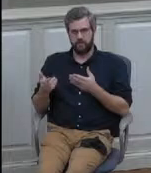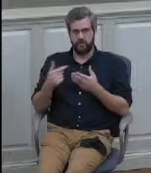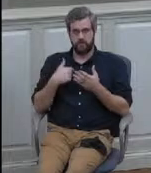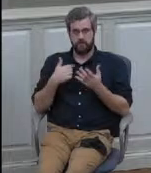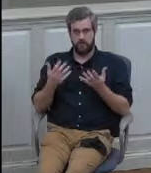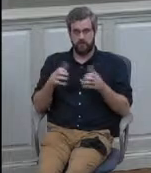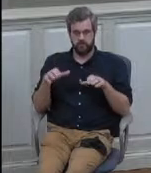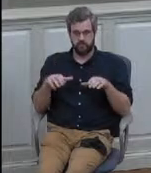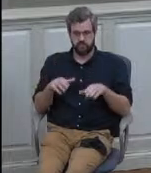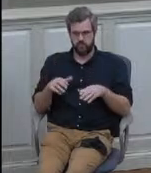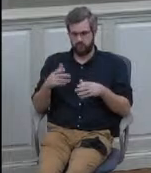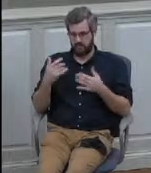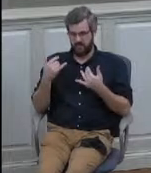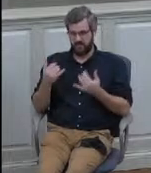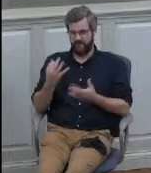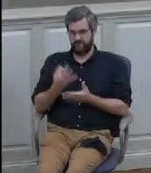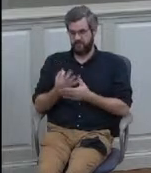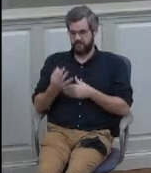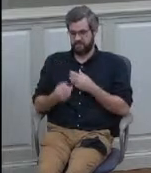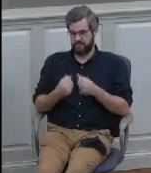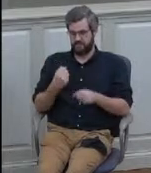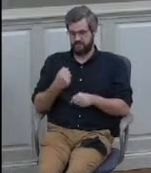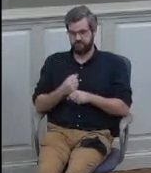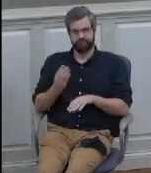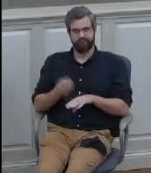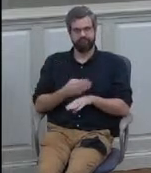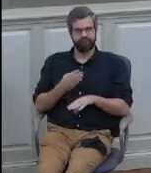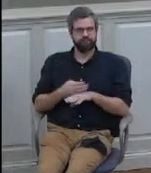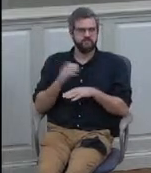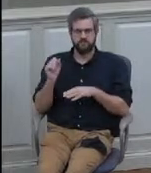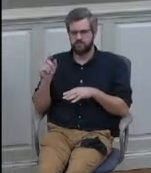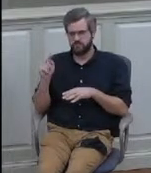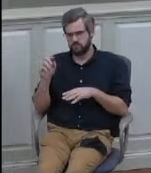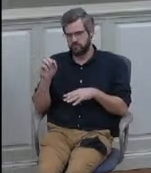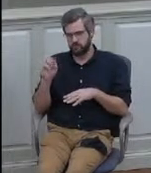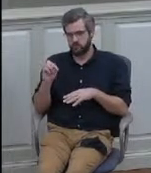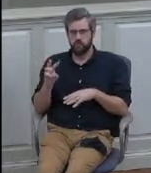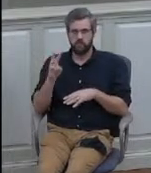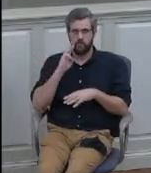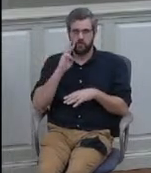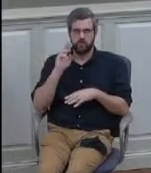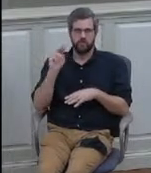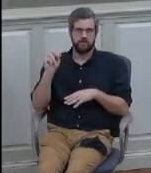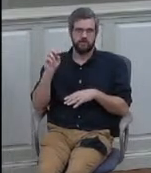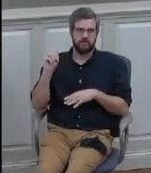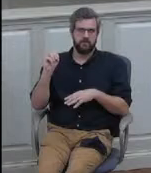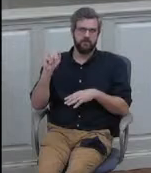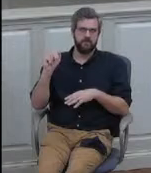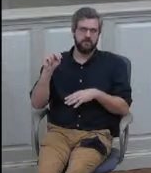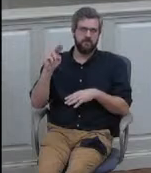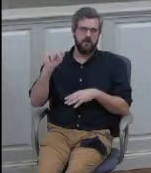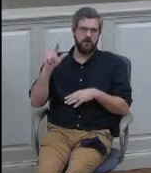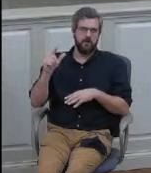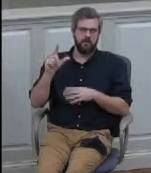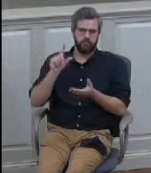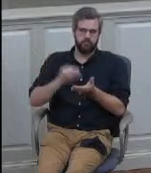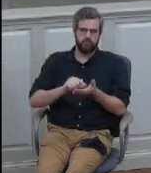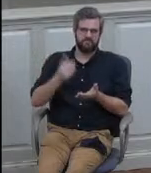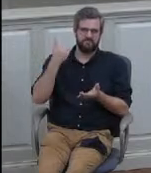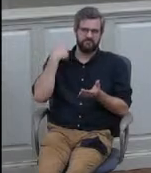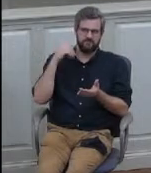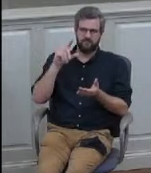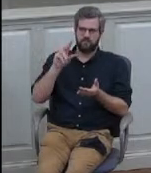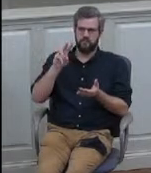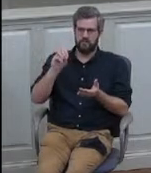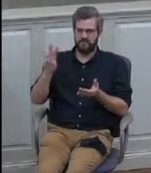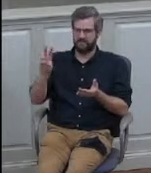this next coming fiscal year will be updating our stormwater manual that was done in 2006. So it's been 15